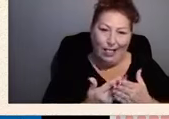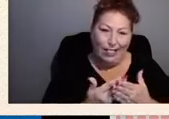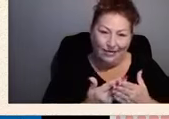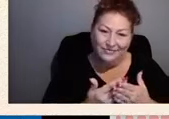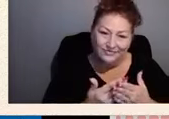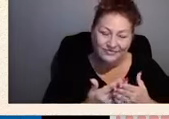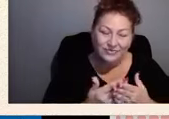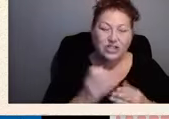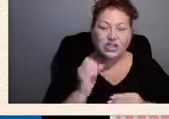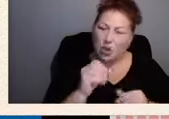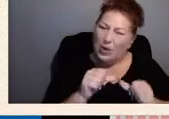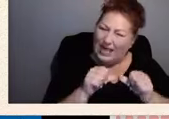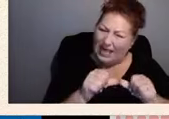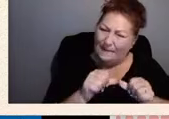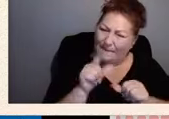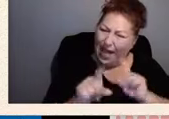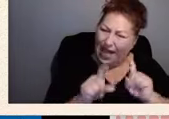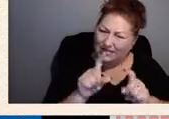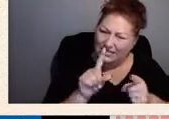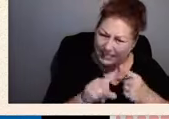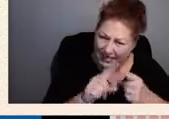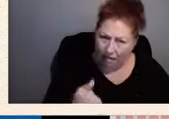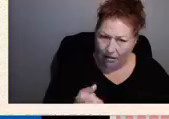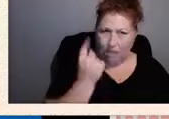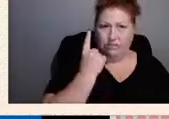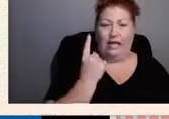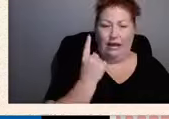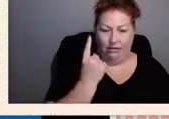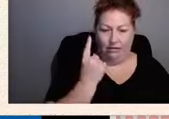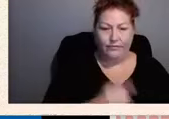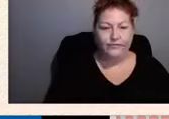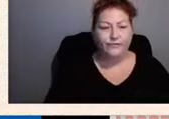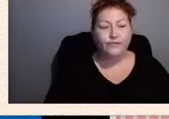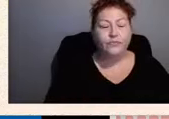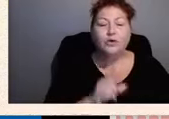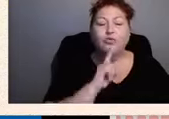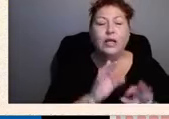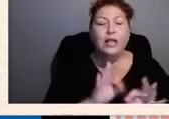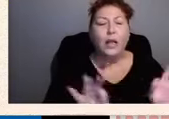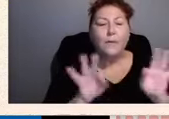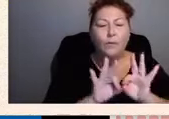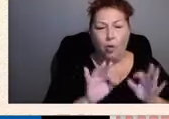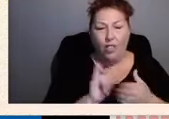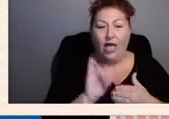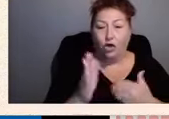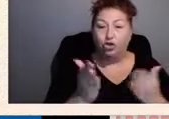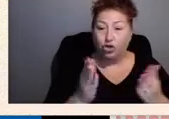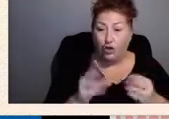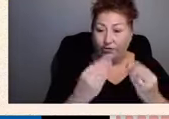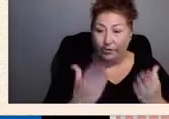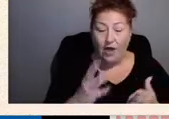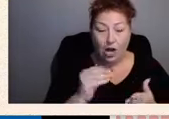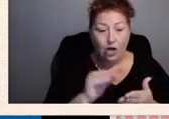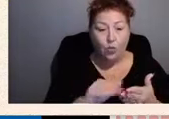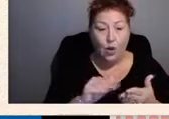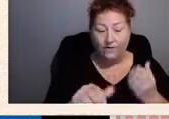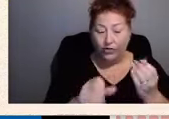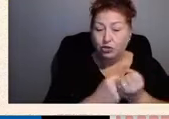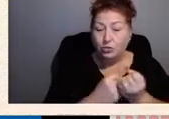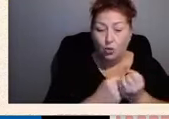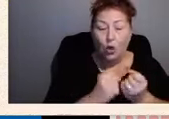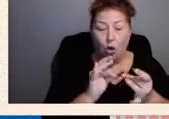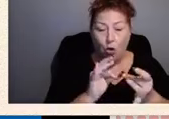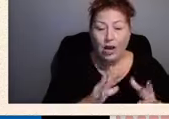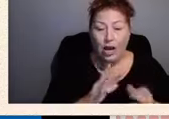keep asking until you understand. It is important that your service providers and your waiver support coordinator, who is also a